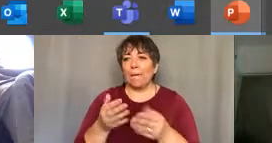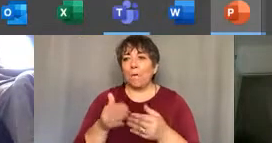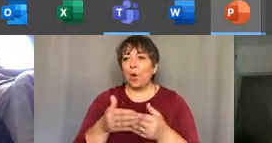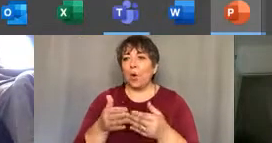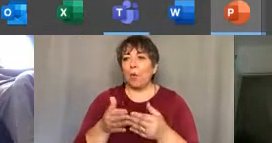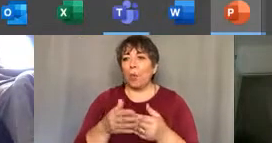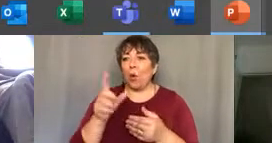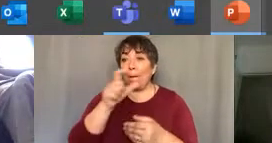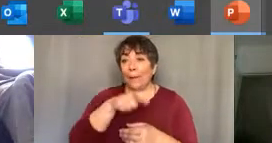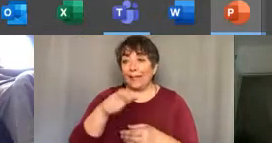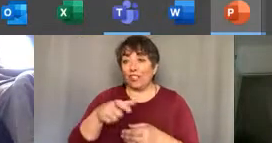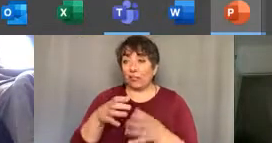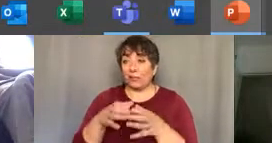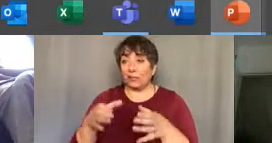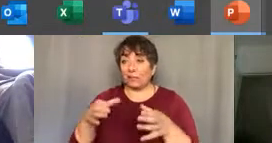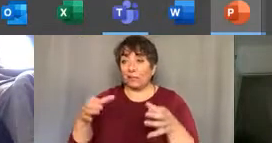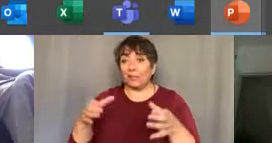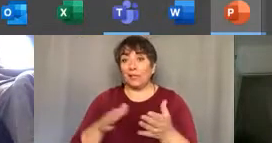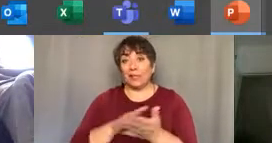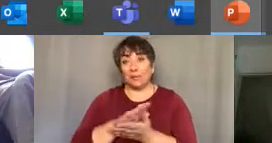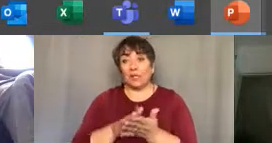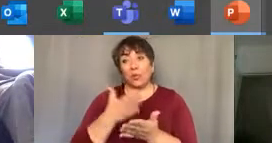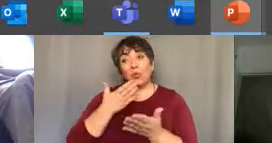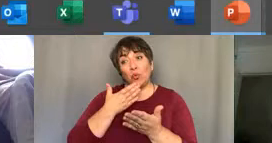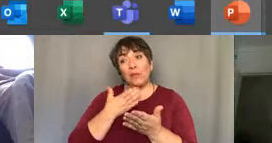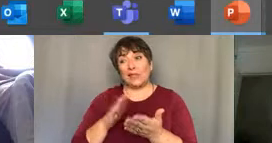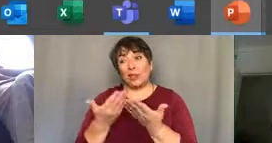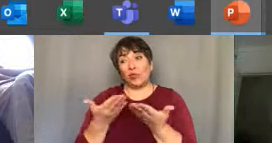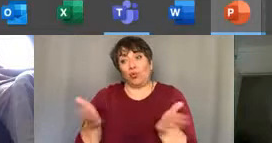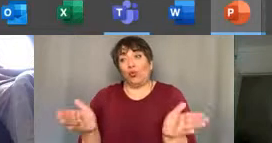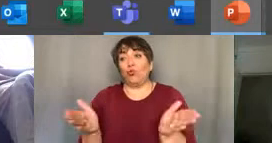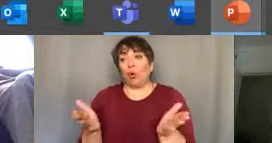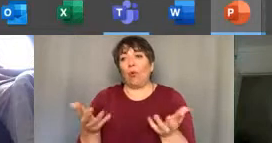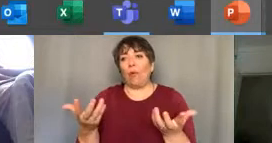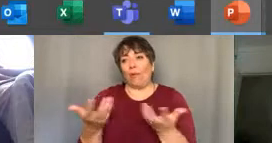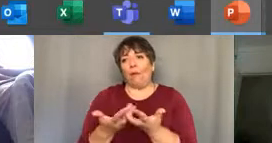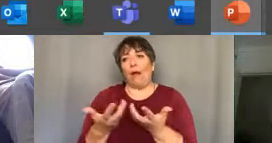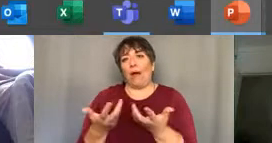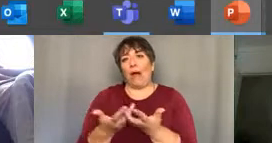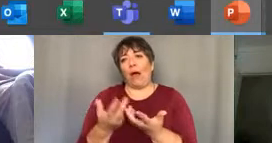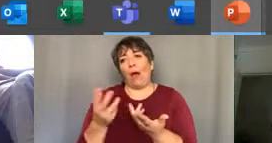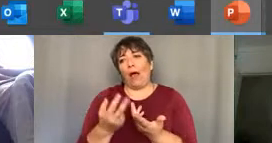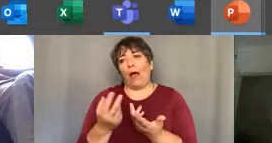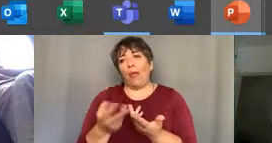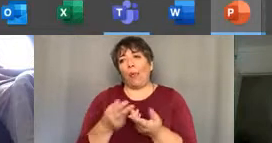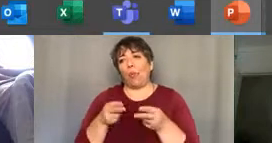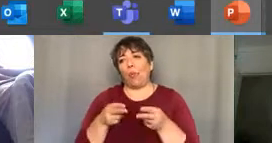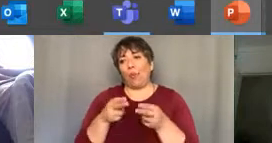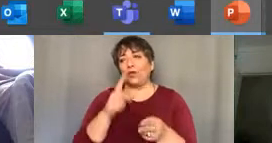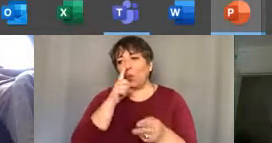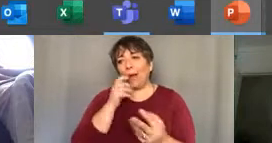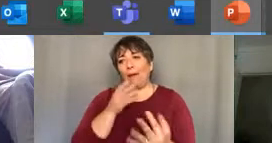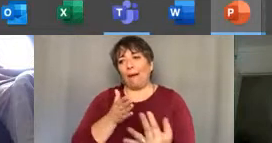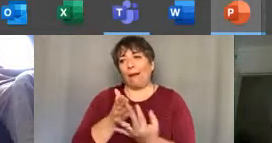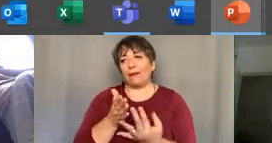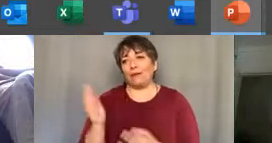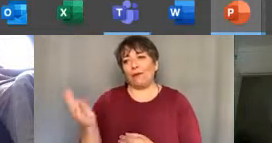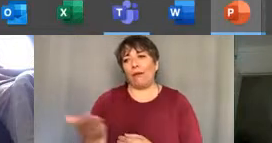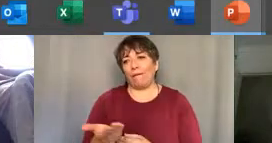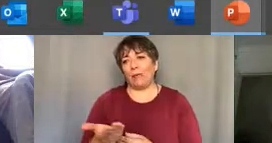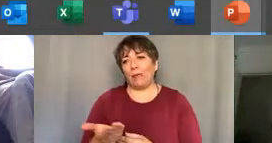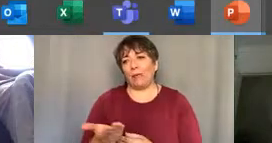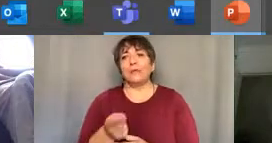have obviously increased demand to receive the phone calls of those patients. So where